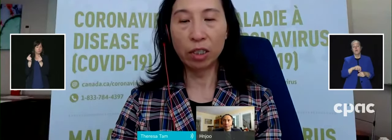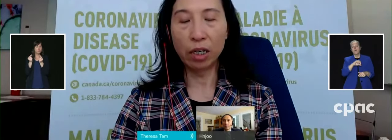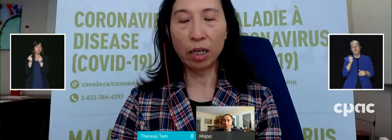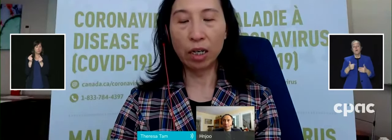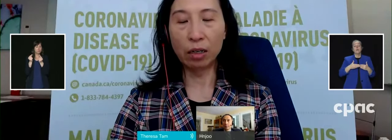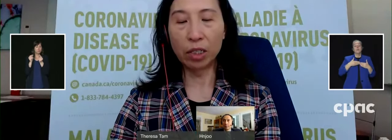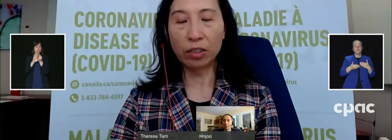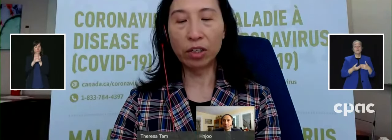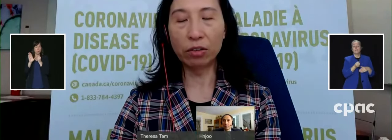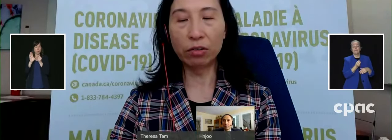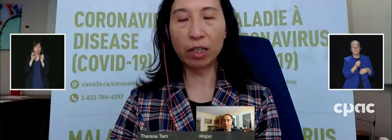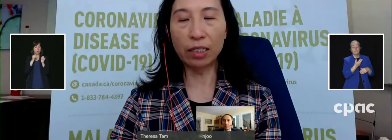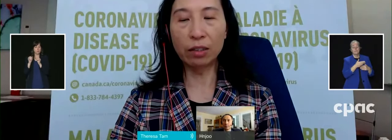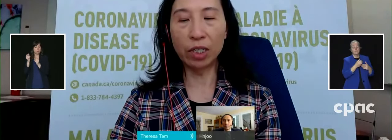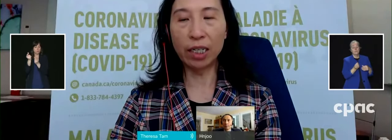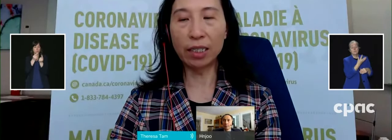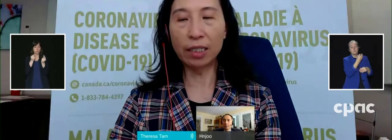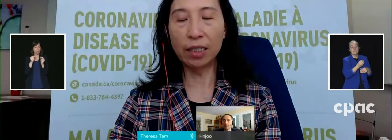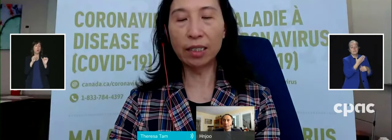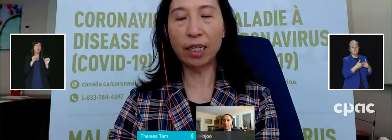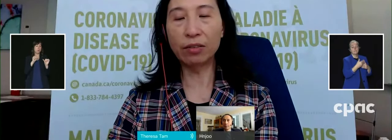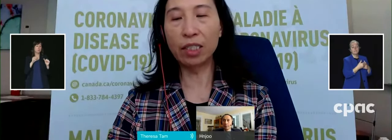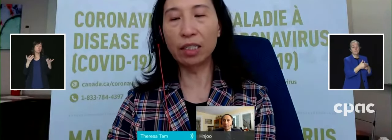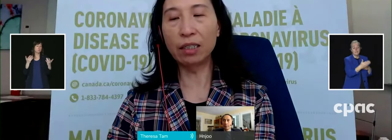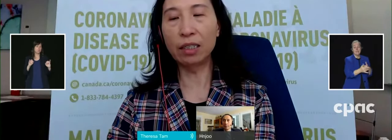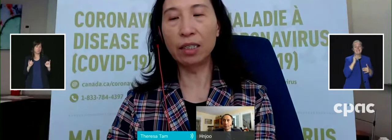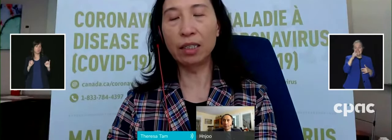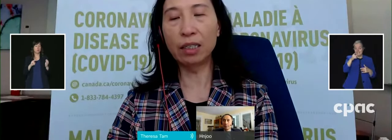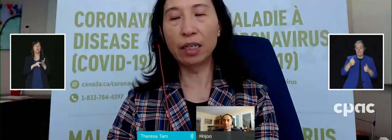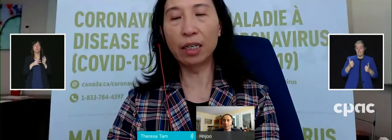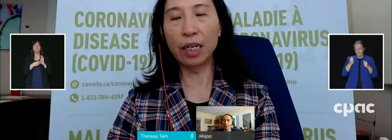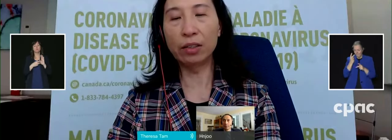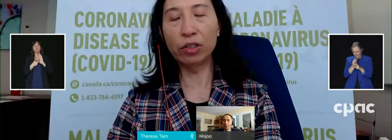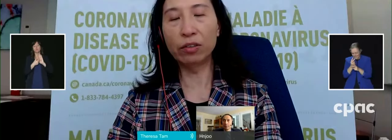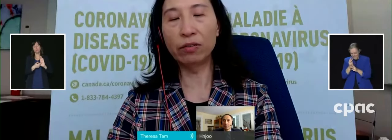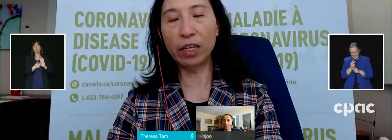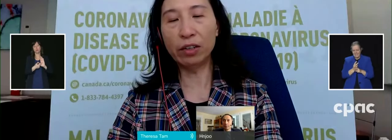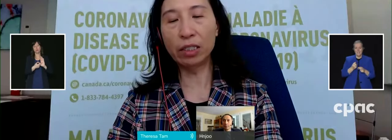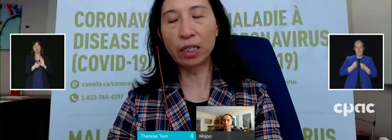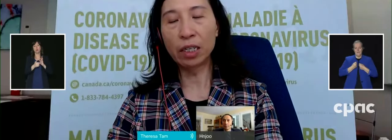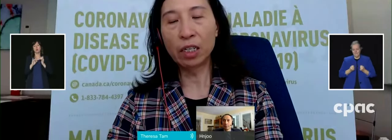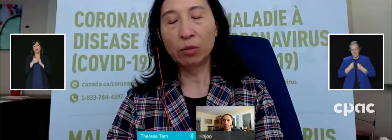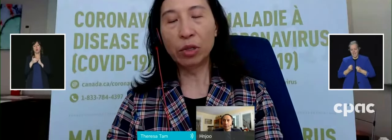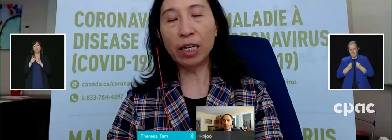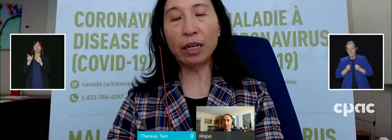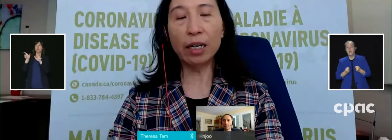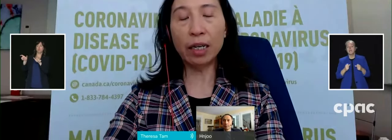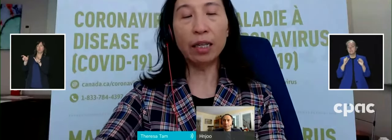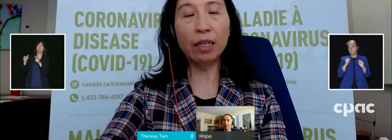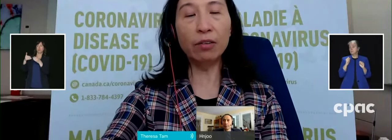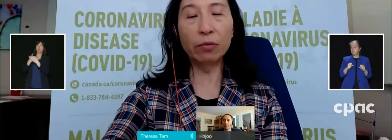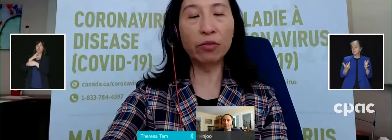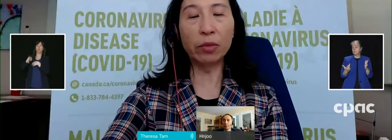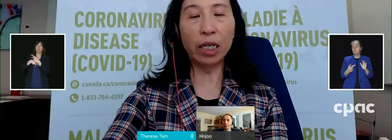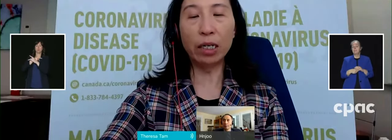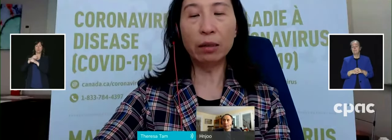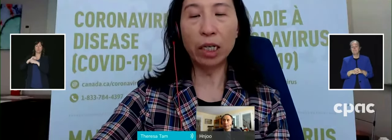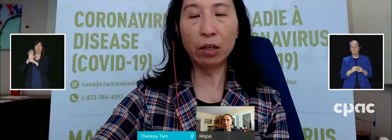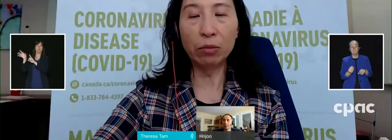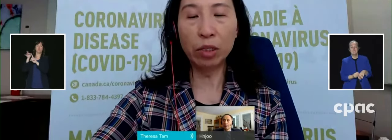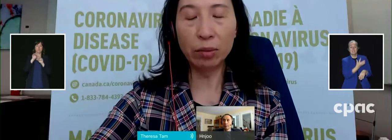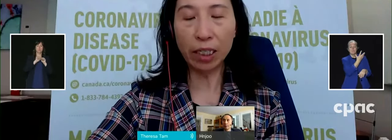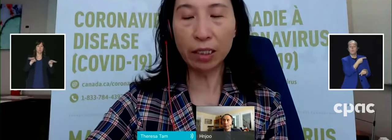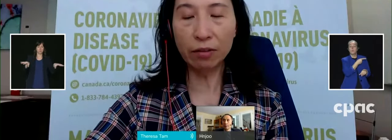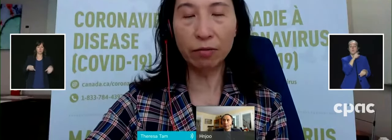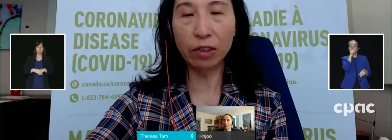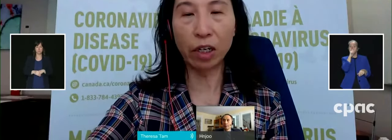possible. So that's the one that is discounting the entry of the variants. But I think from my